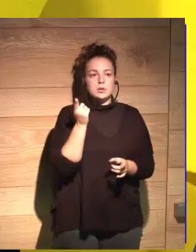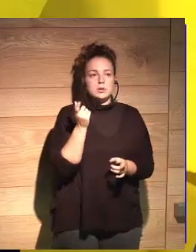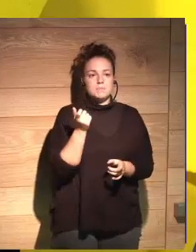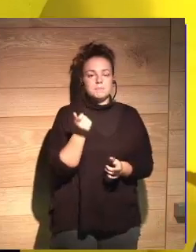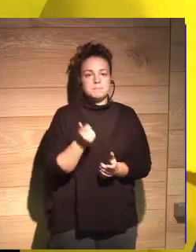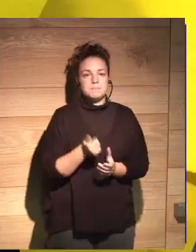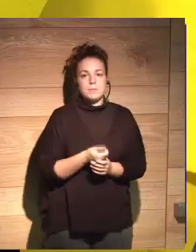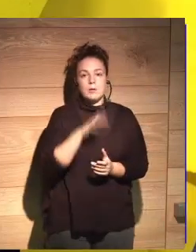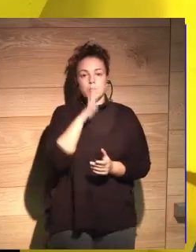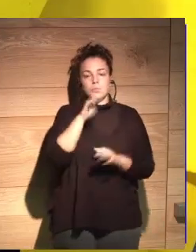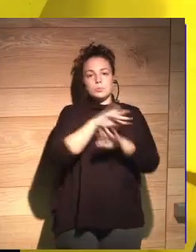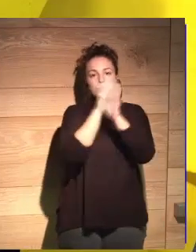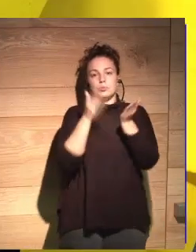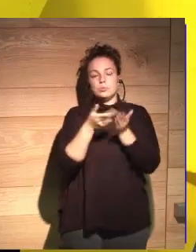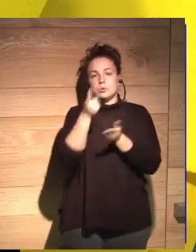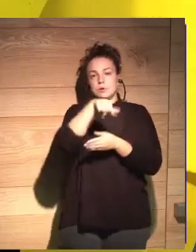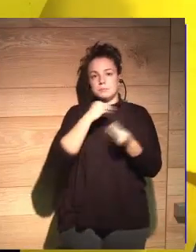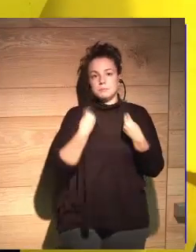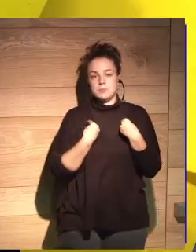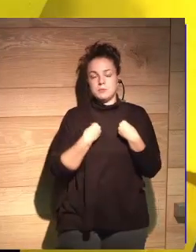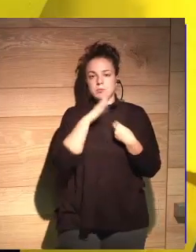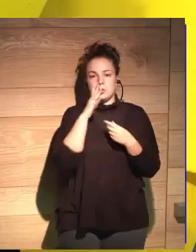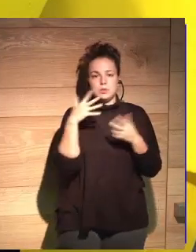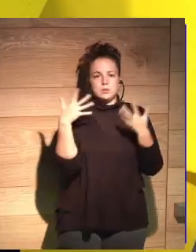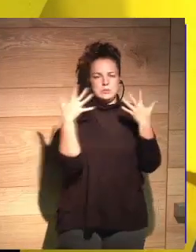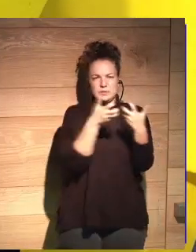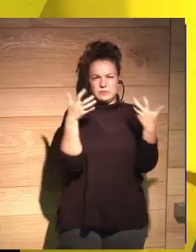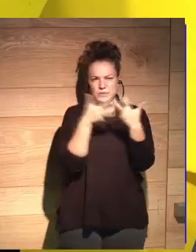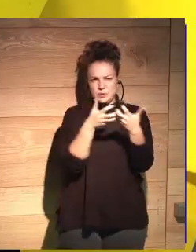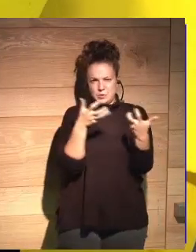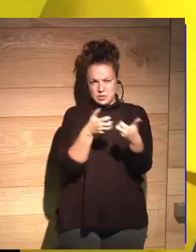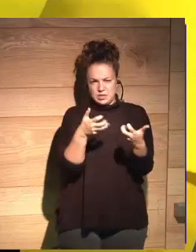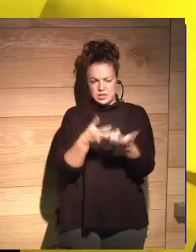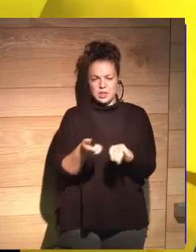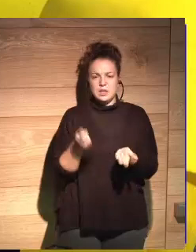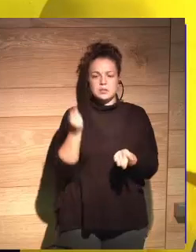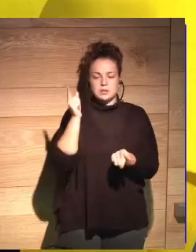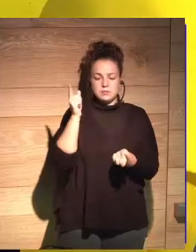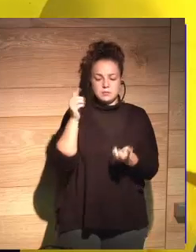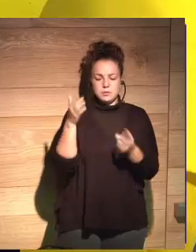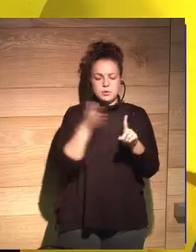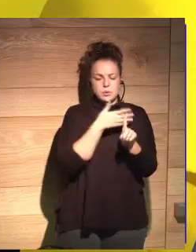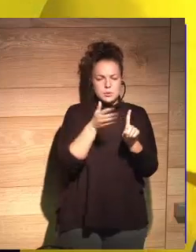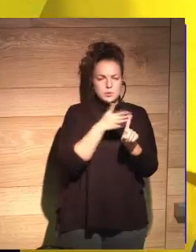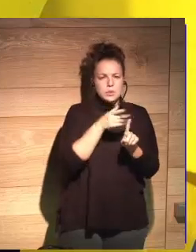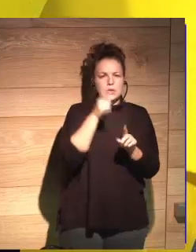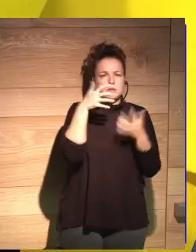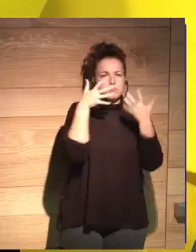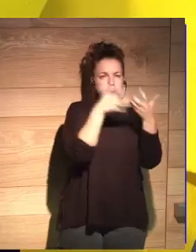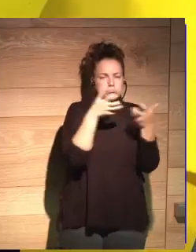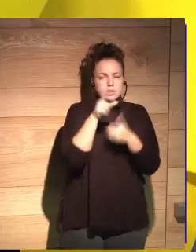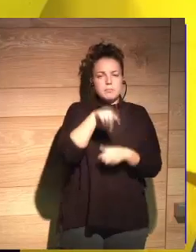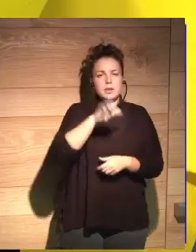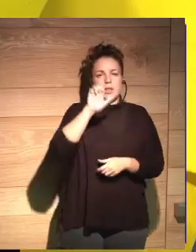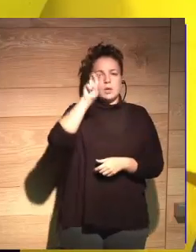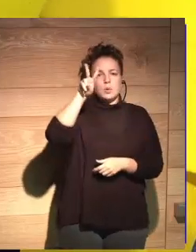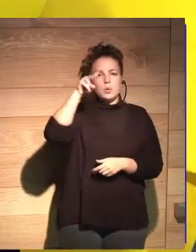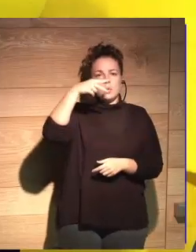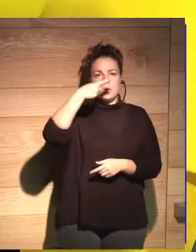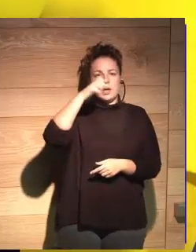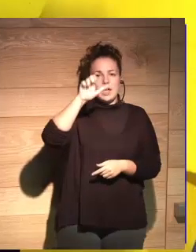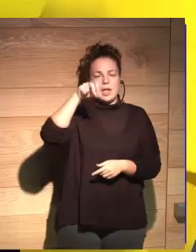about is about the world they were living in. They were so violent, and the eugenics they were thinking about